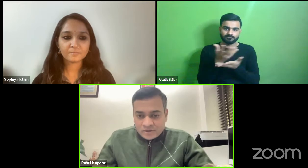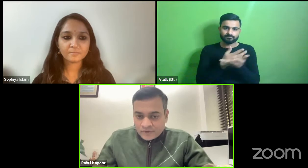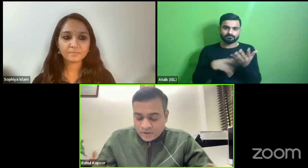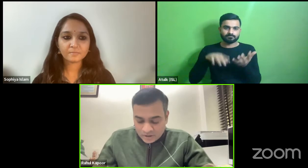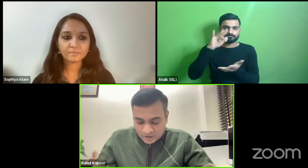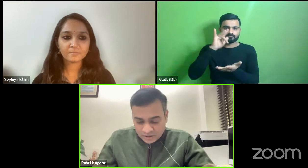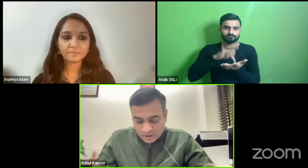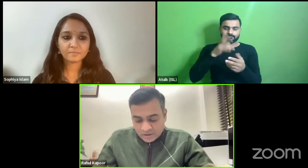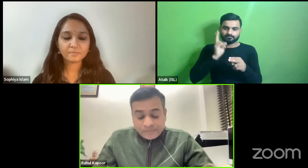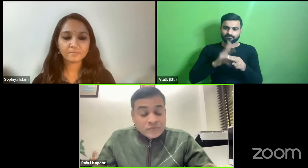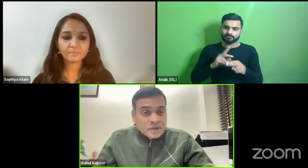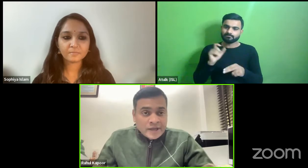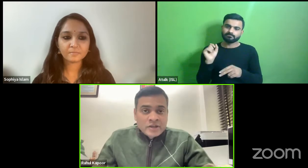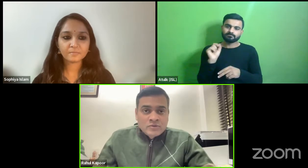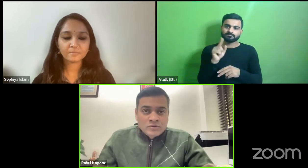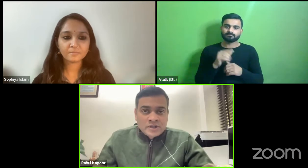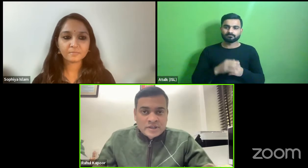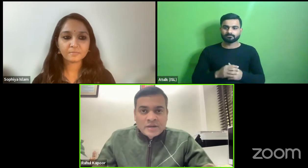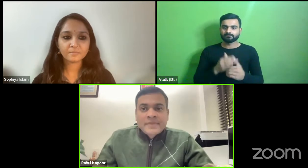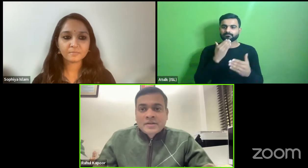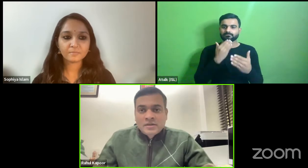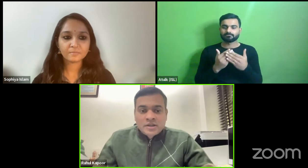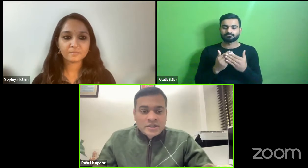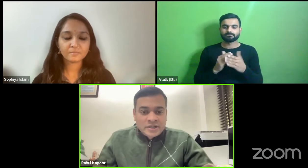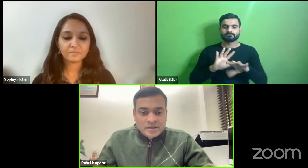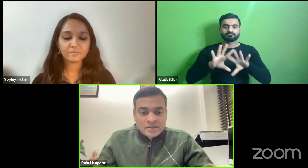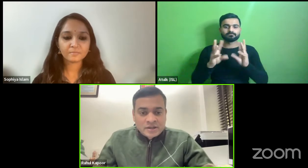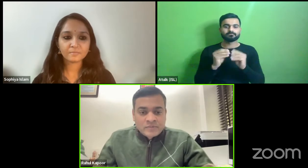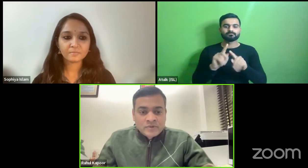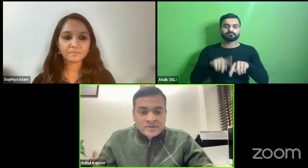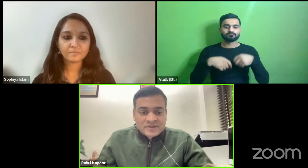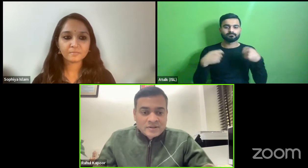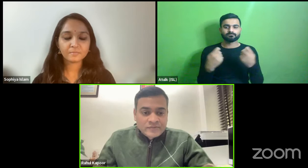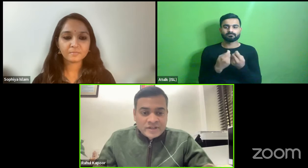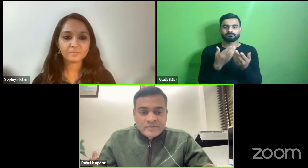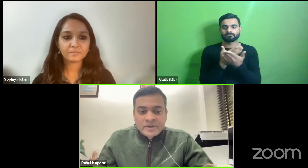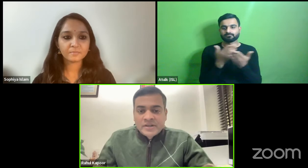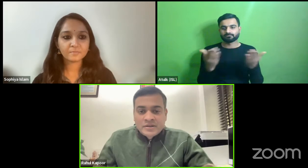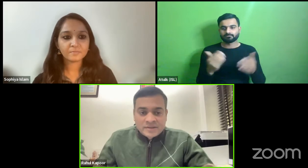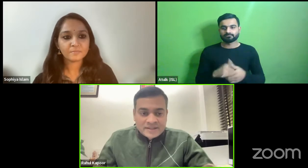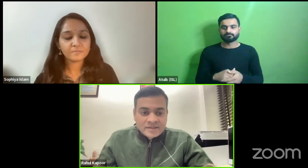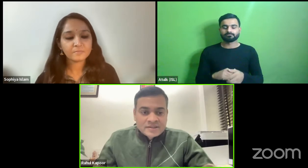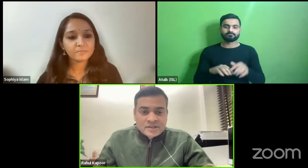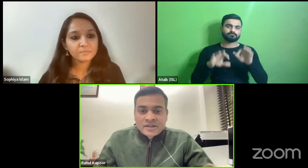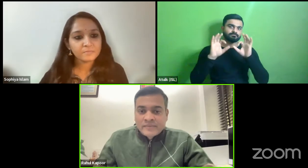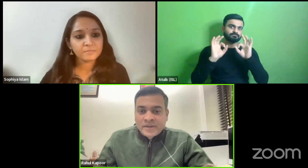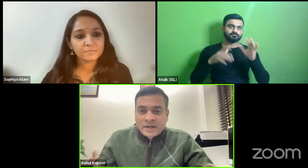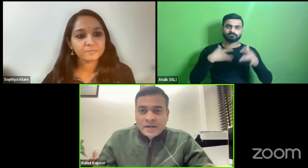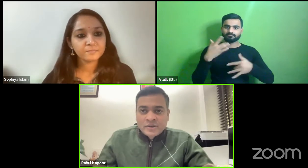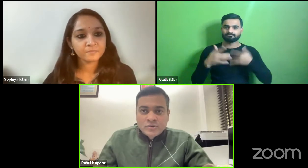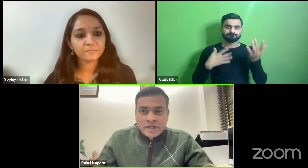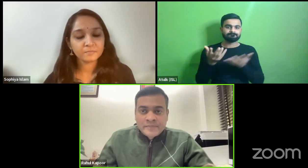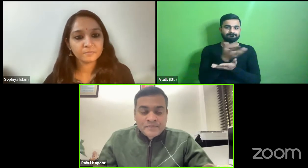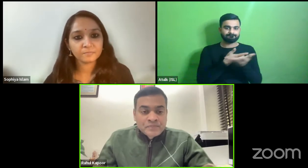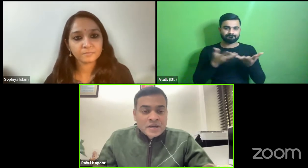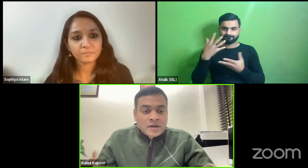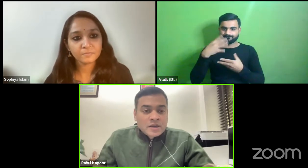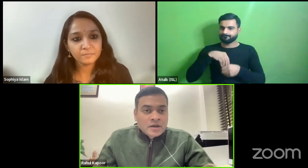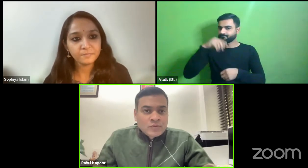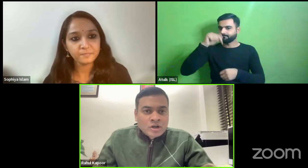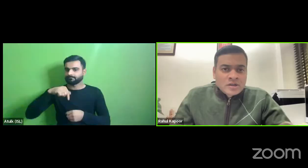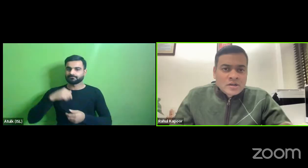first of all uh thank you to the entire panel i think that was a very very interesting discussion that we had today